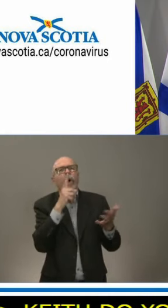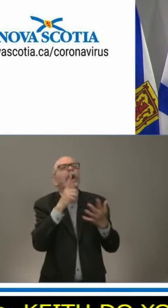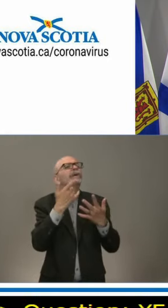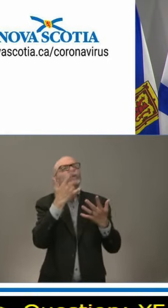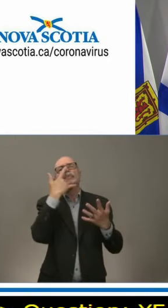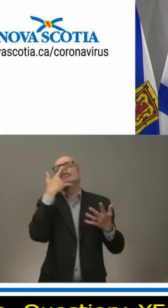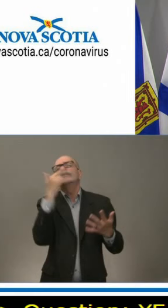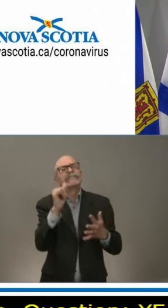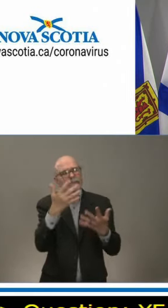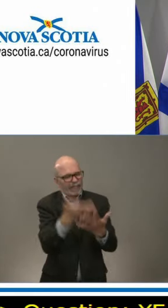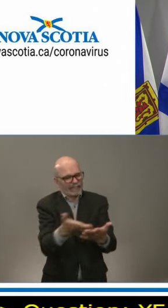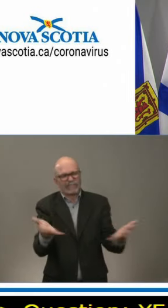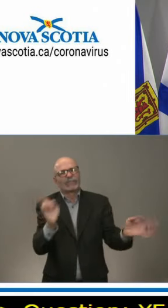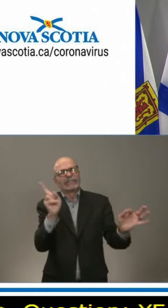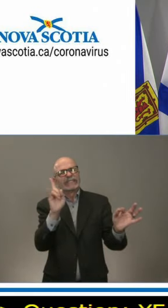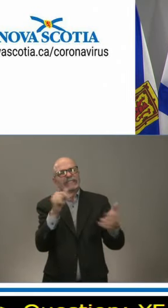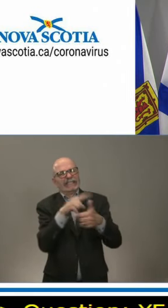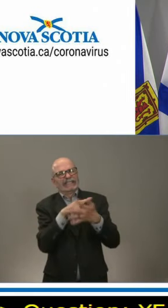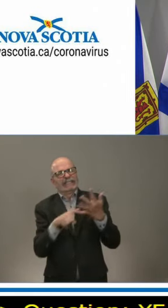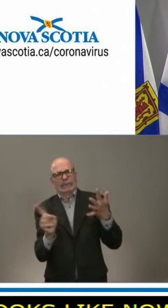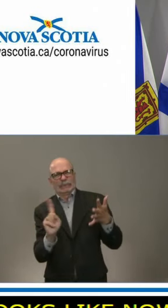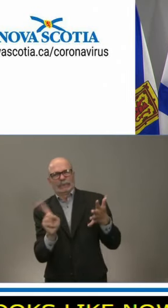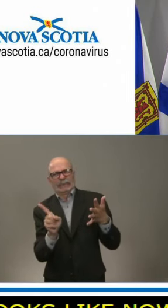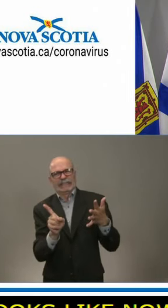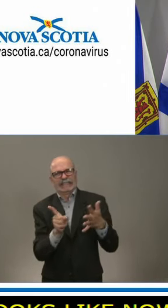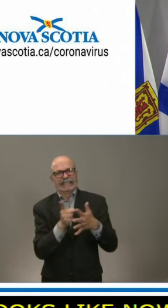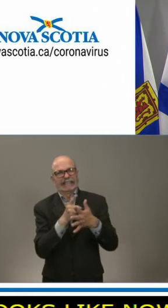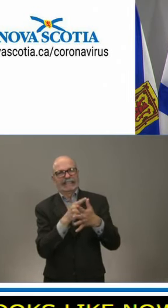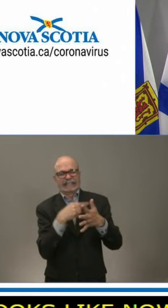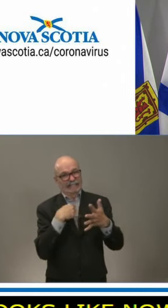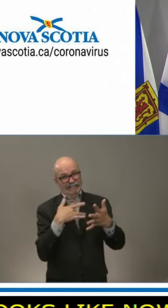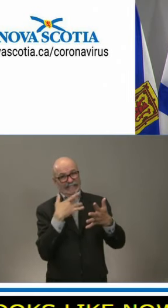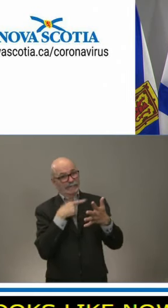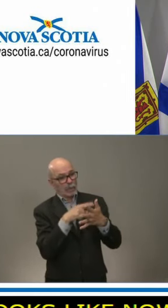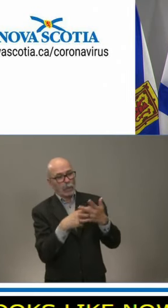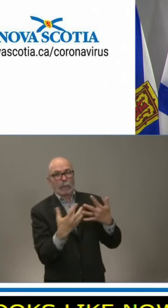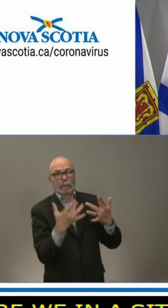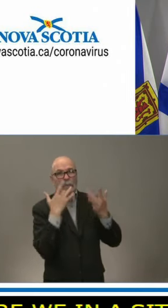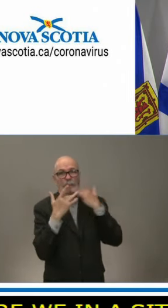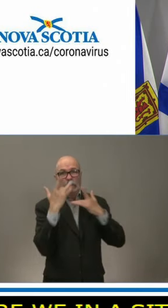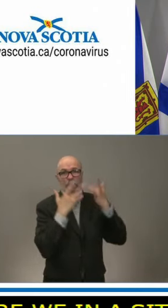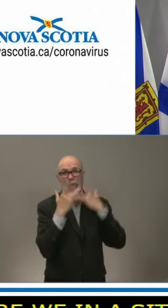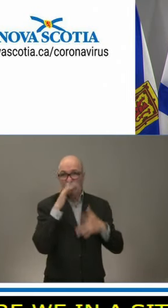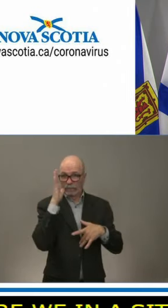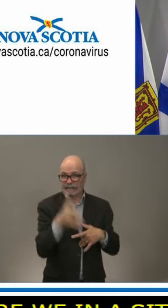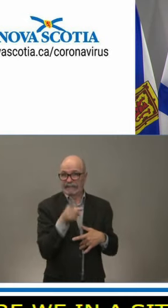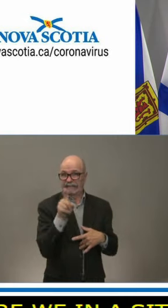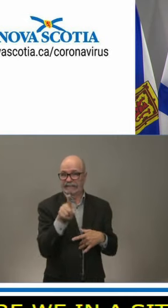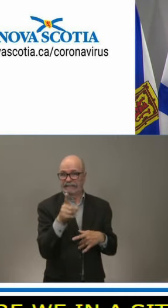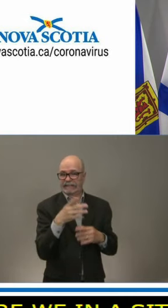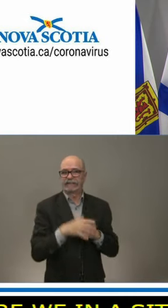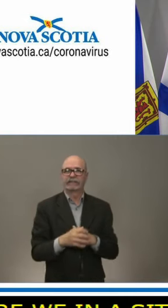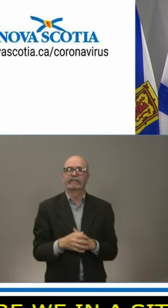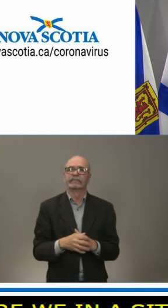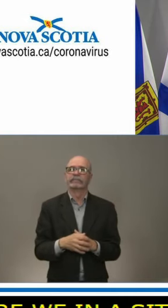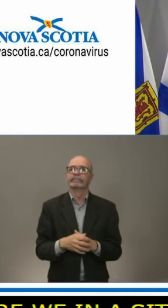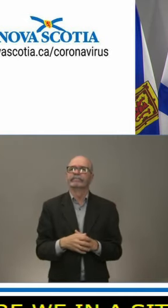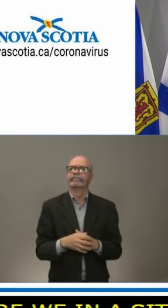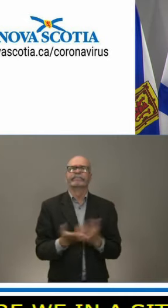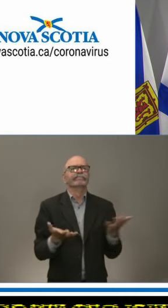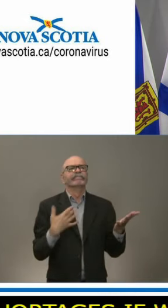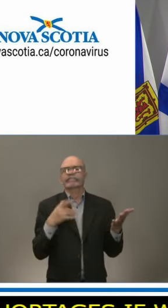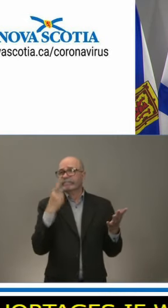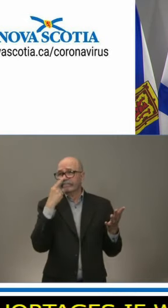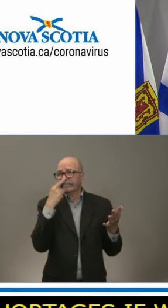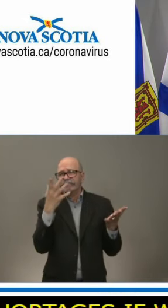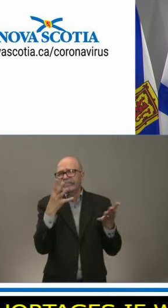have potential shortages if we don't get this up and running fairly quickly, and it looks like we're going to? I'm just trying to get a status update in